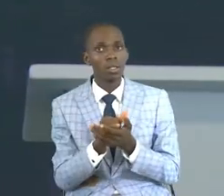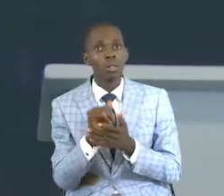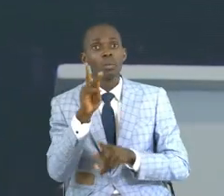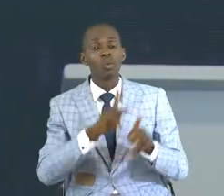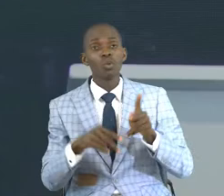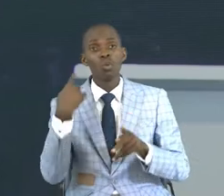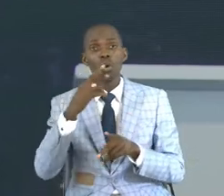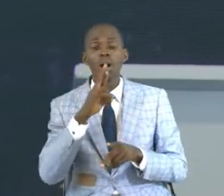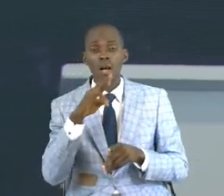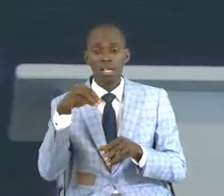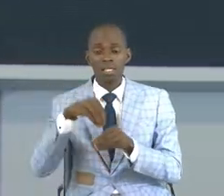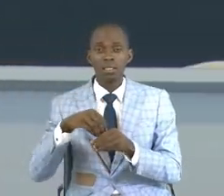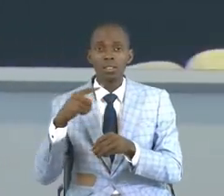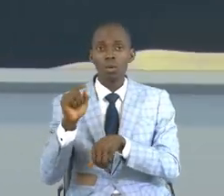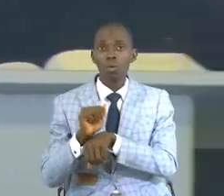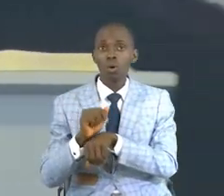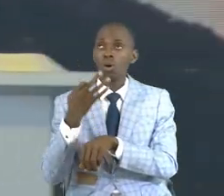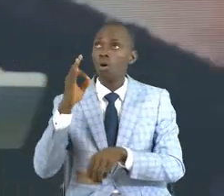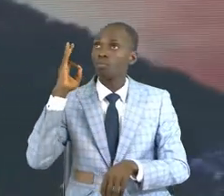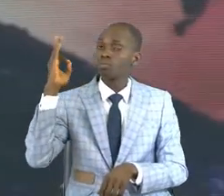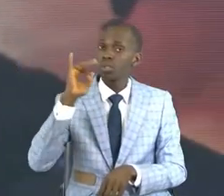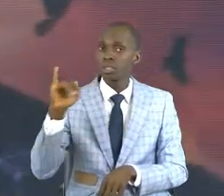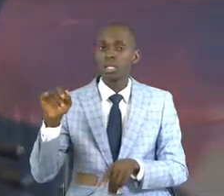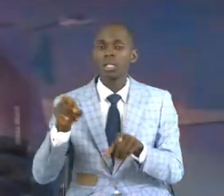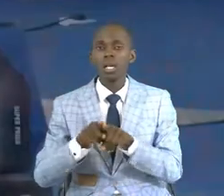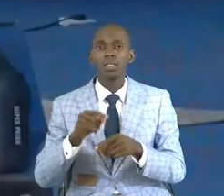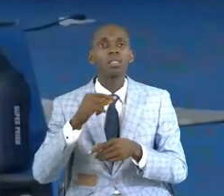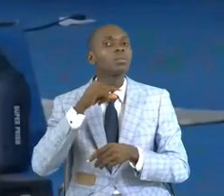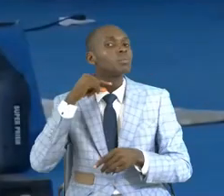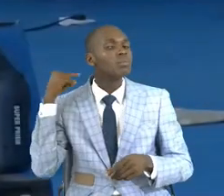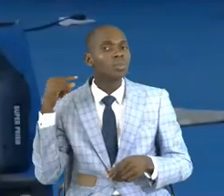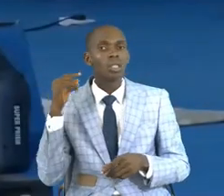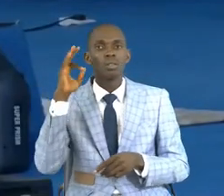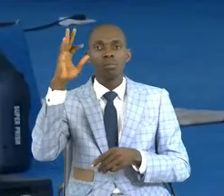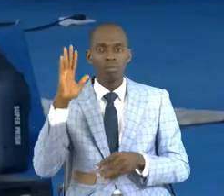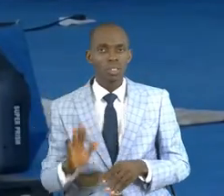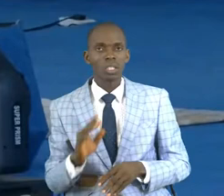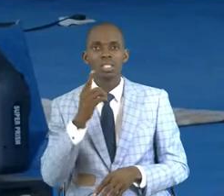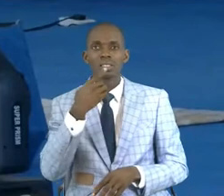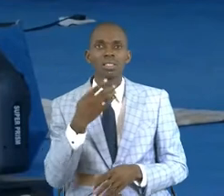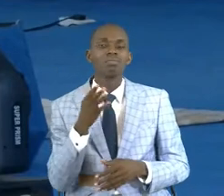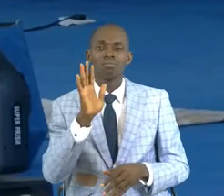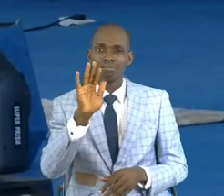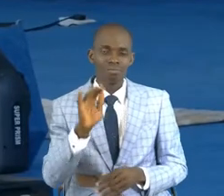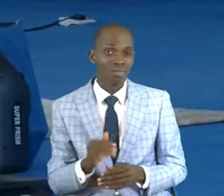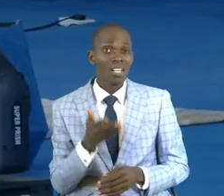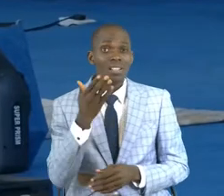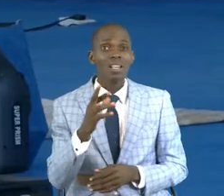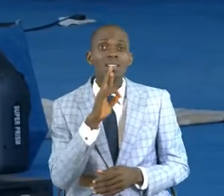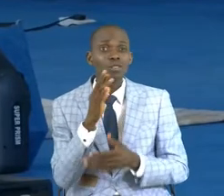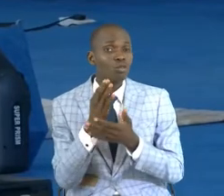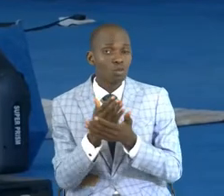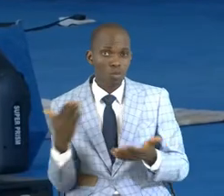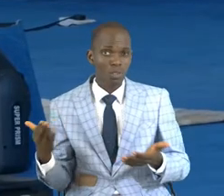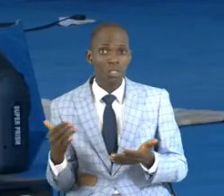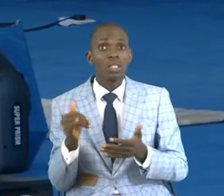profession, like pastors and ministers, preachers, they say there is something, if your church is going to